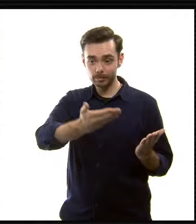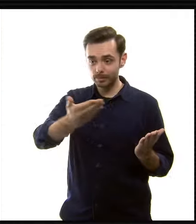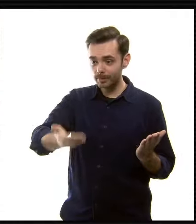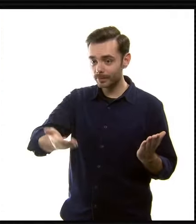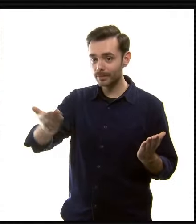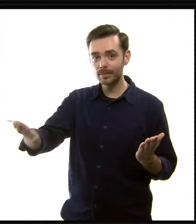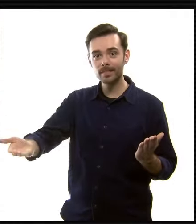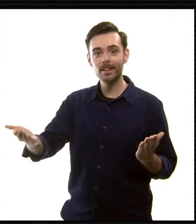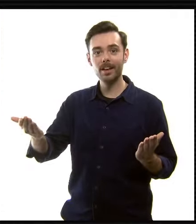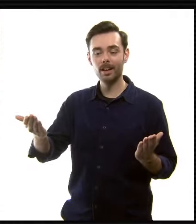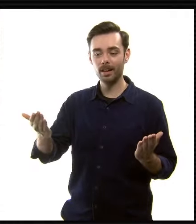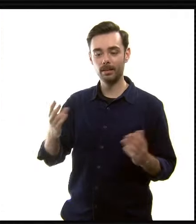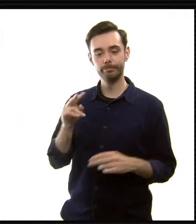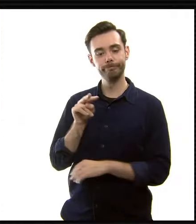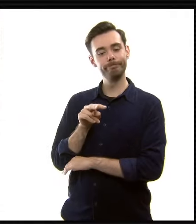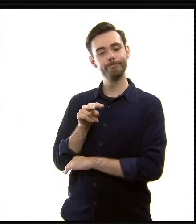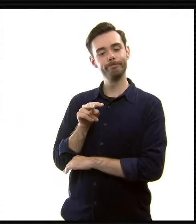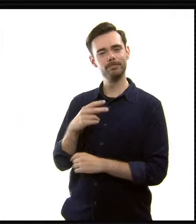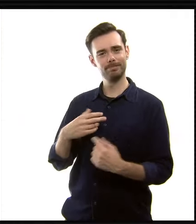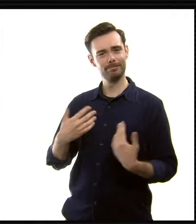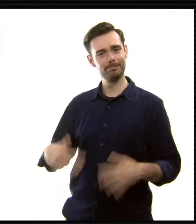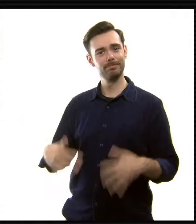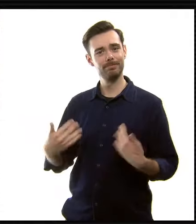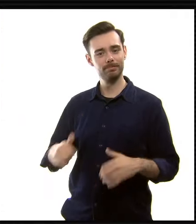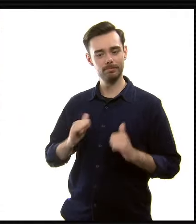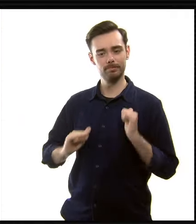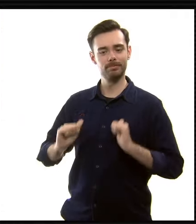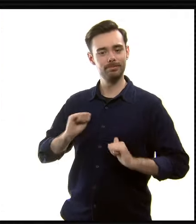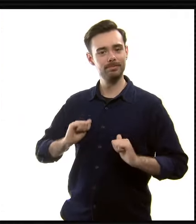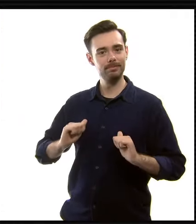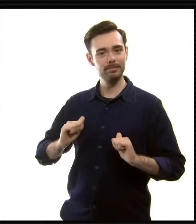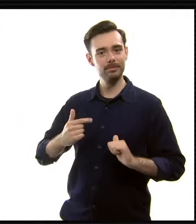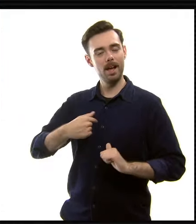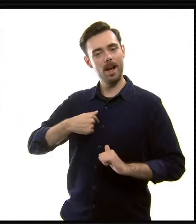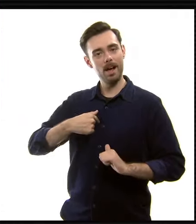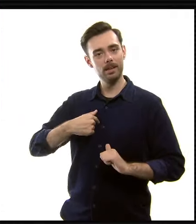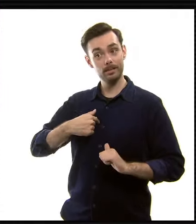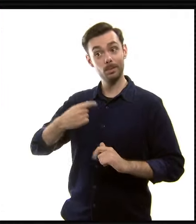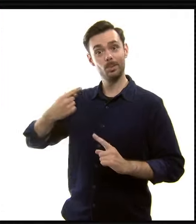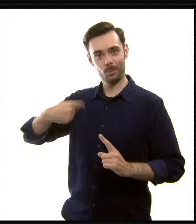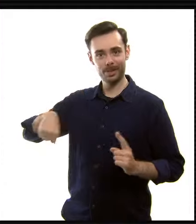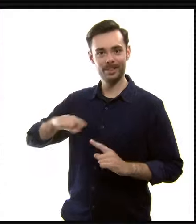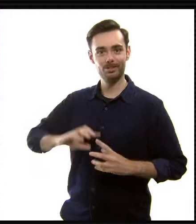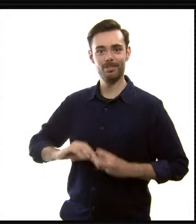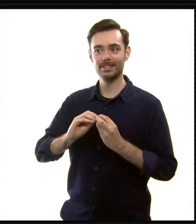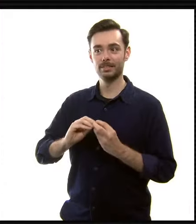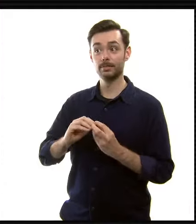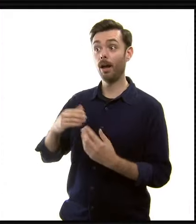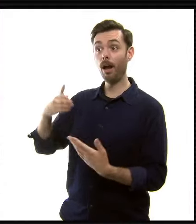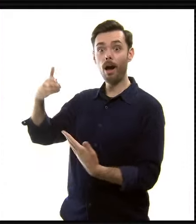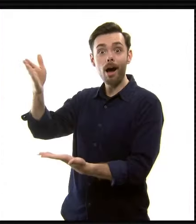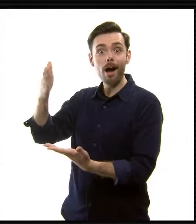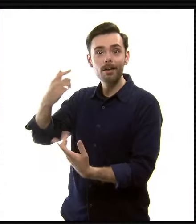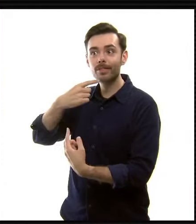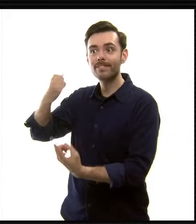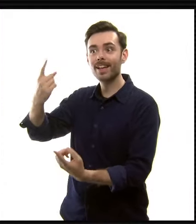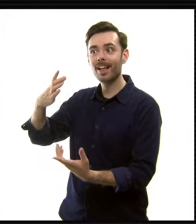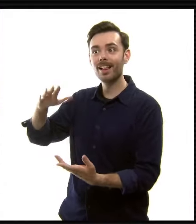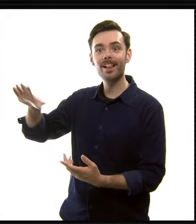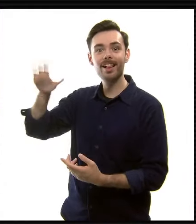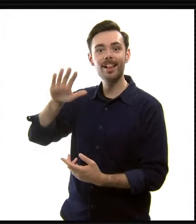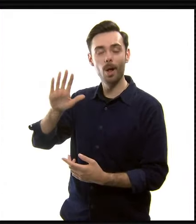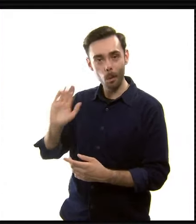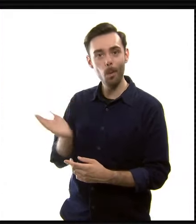think to yourself, whoa, I created that. We created that. Here they are, all 2023 sets, and